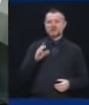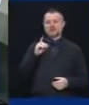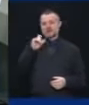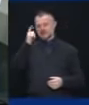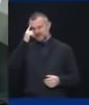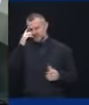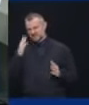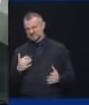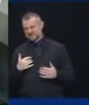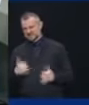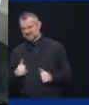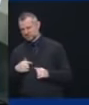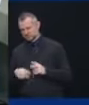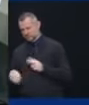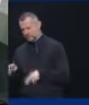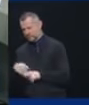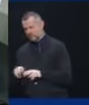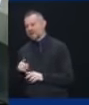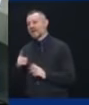with outside counsel on that one.